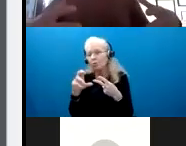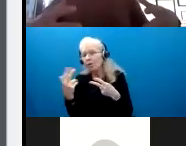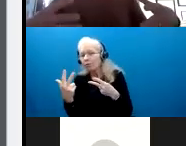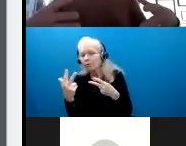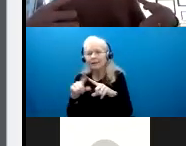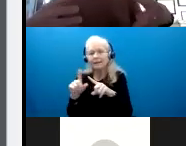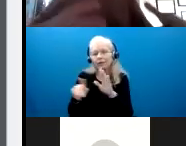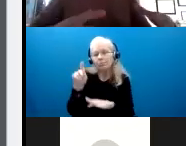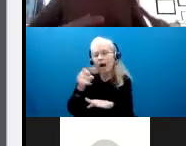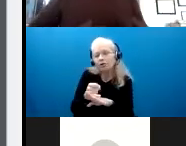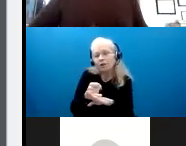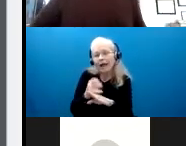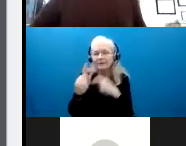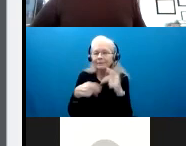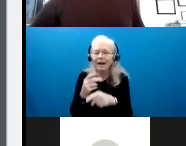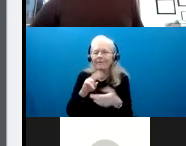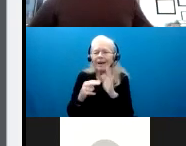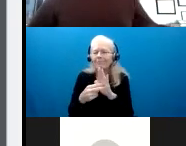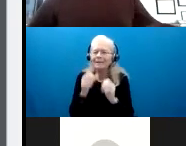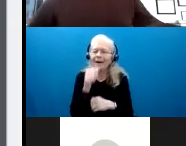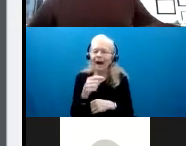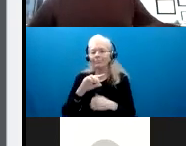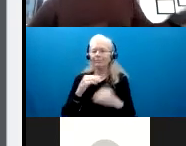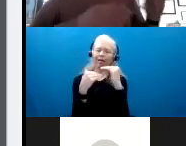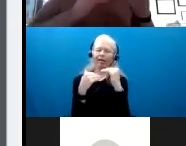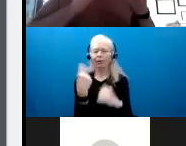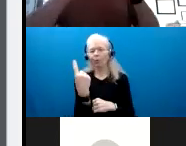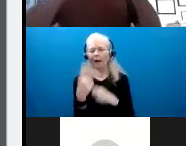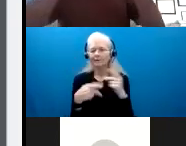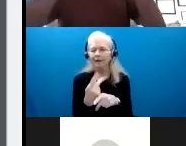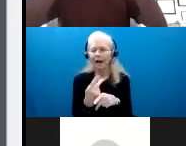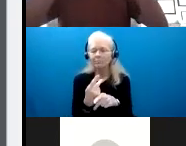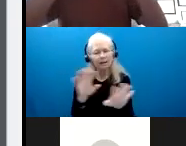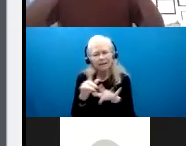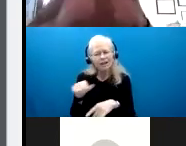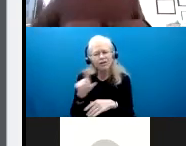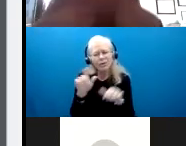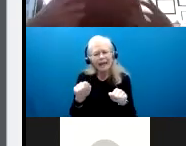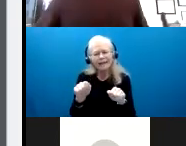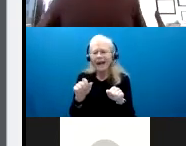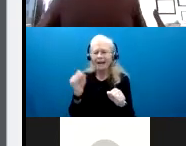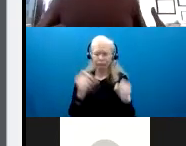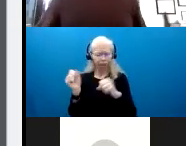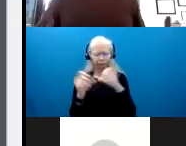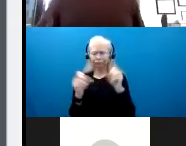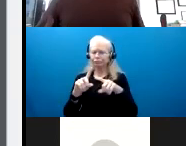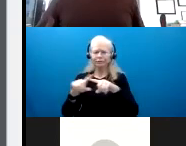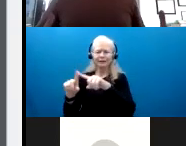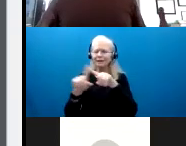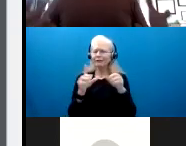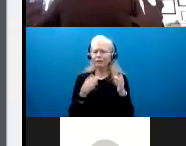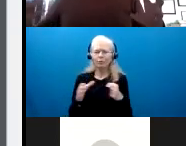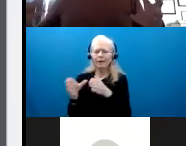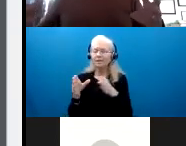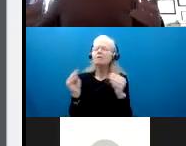a single product type development. So, I mean, they can be put together in a variety of ways, but it provides flexibility.